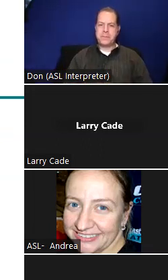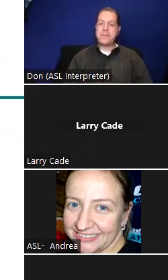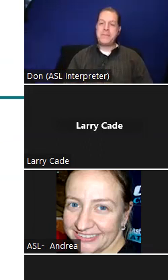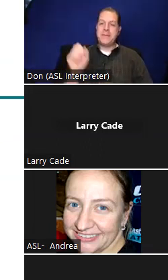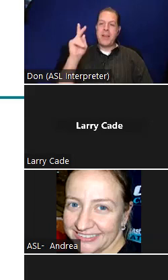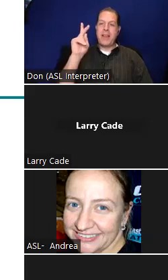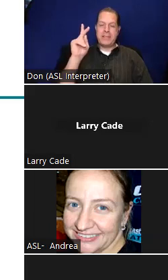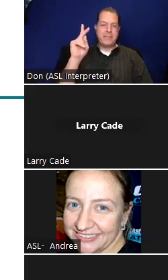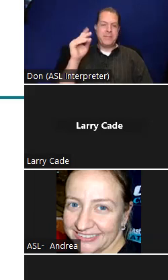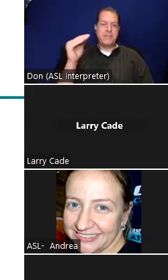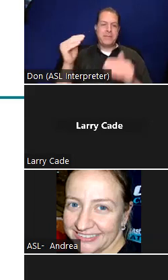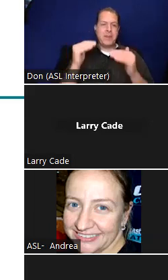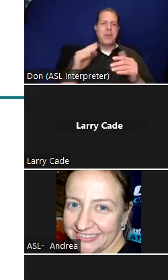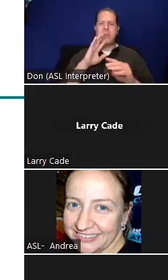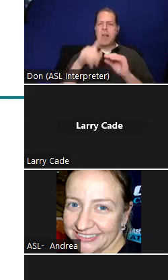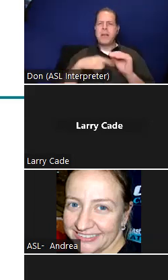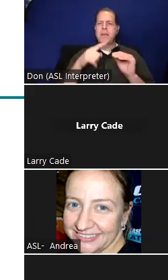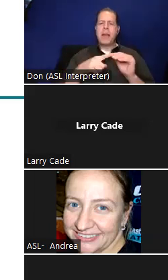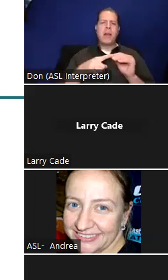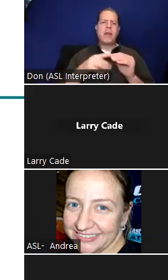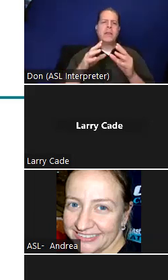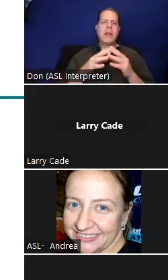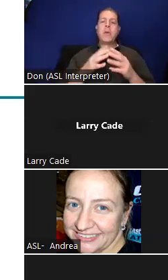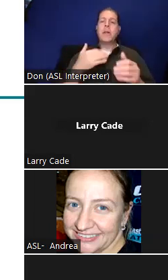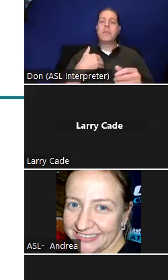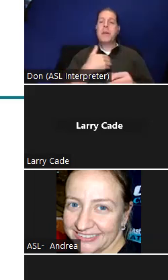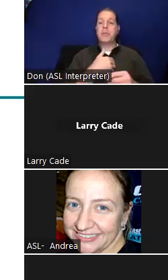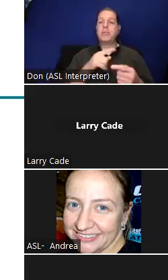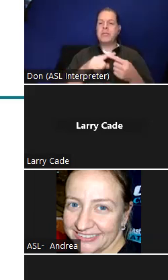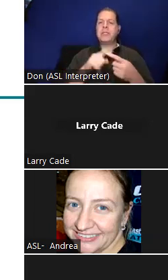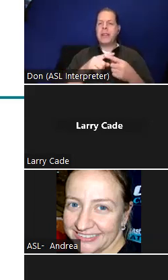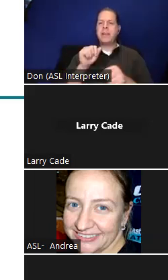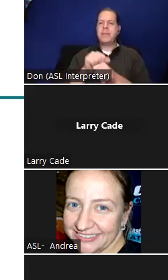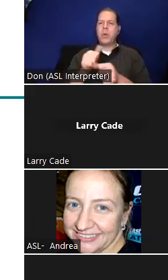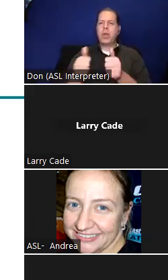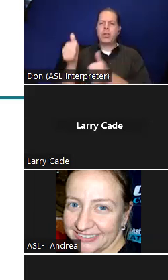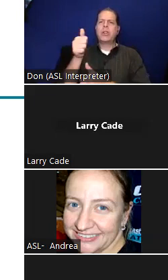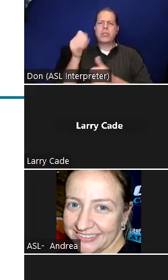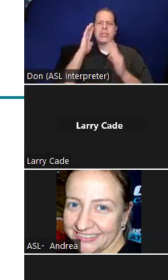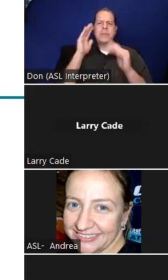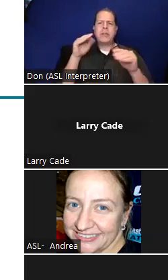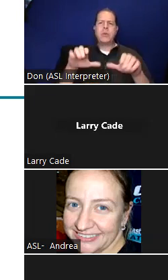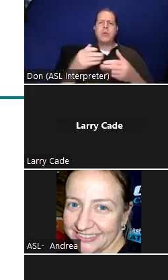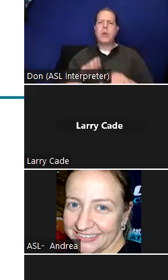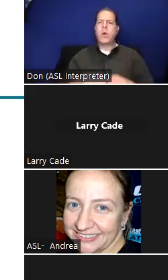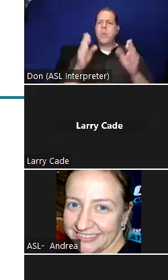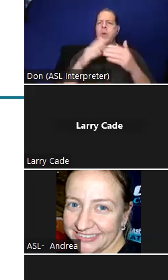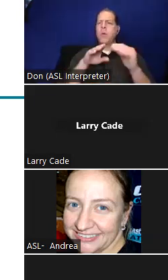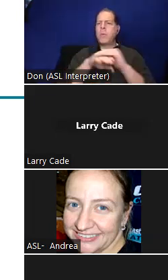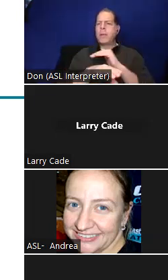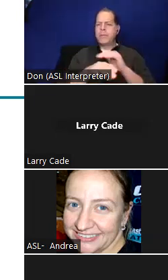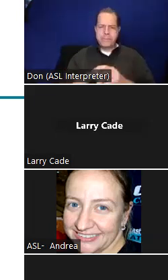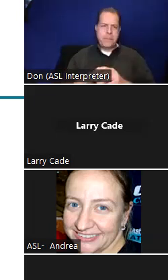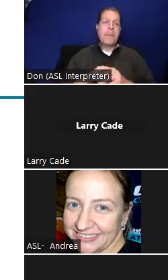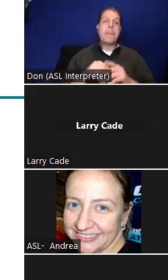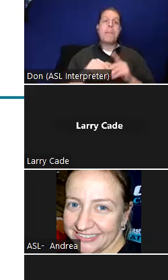All right. Now let's talk a little bit about what members and employers are expected to do during open enrollment. So